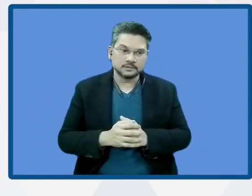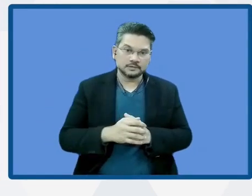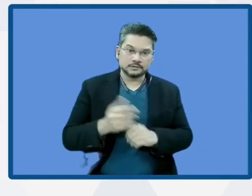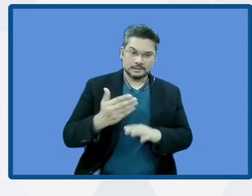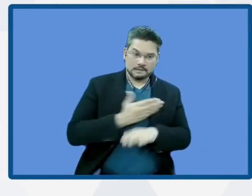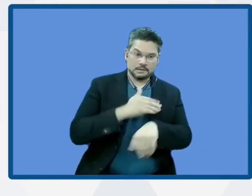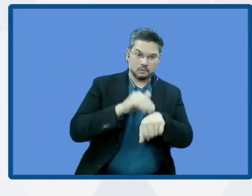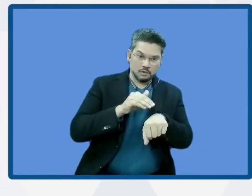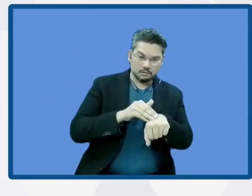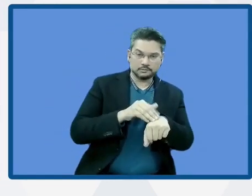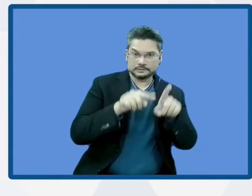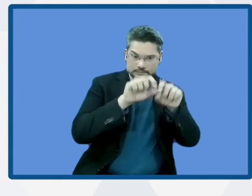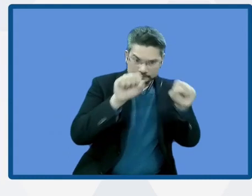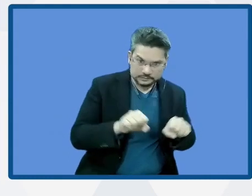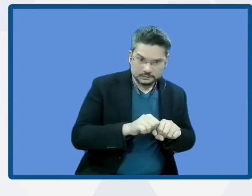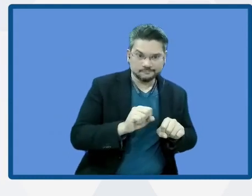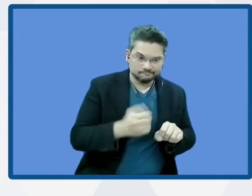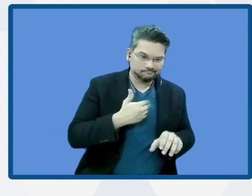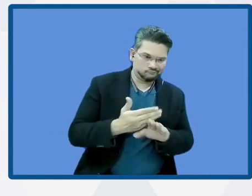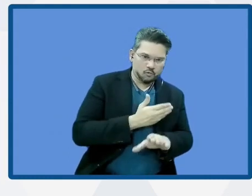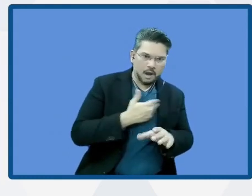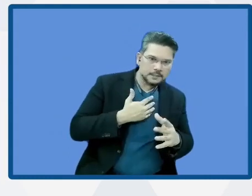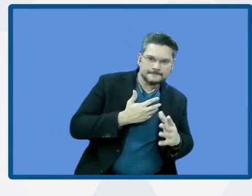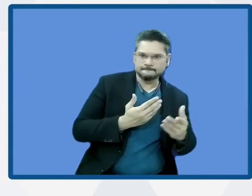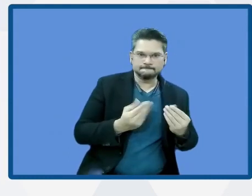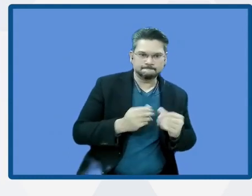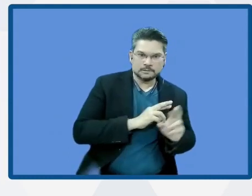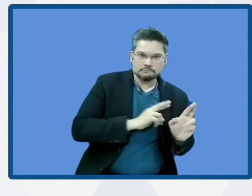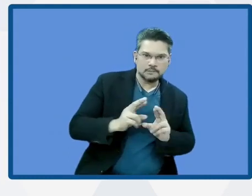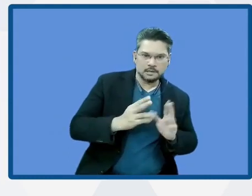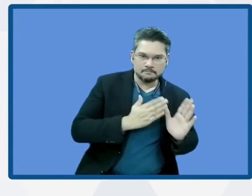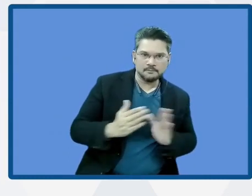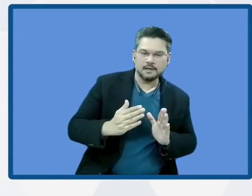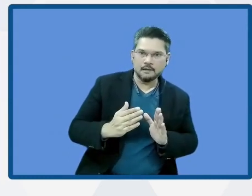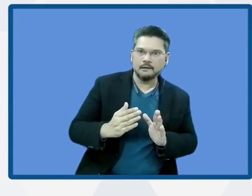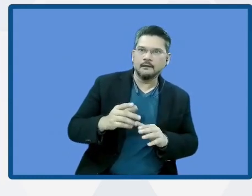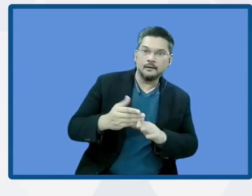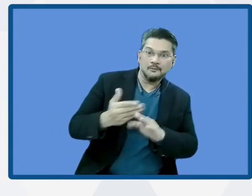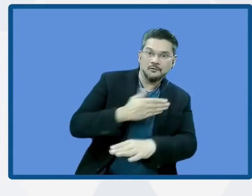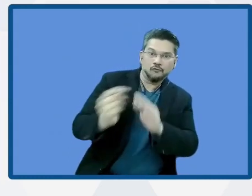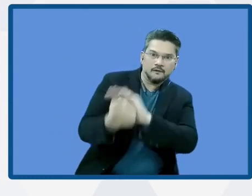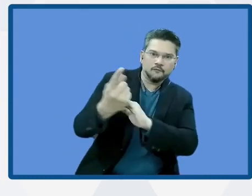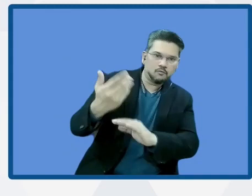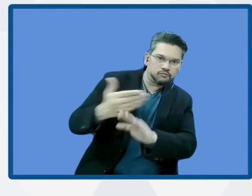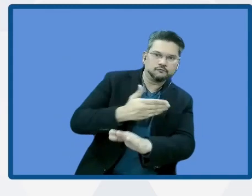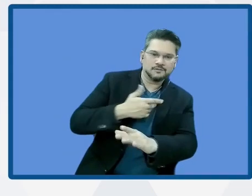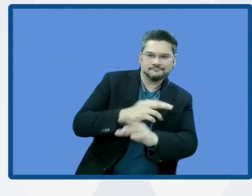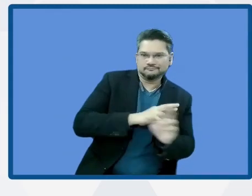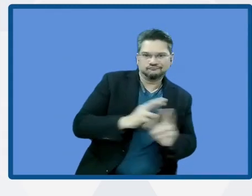action, we can intervene before the occurrence of an event and actually not